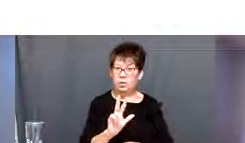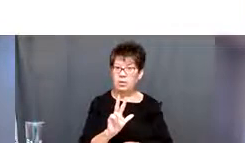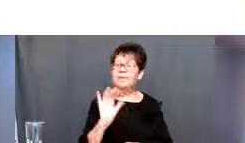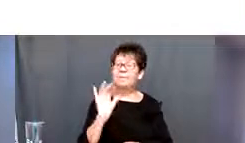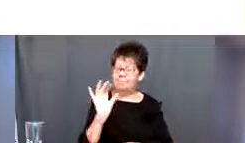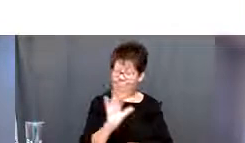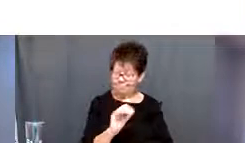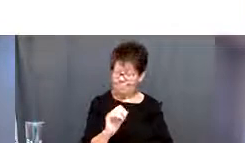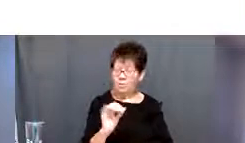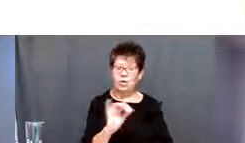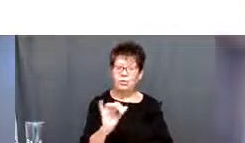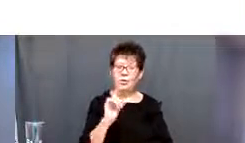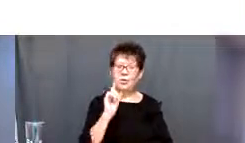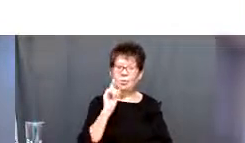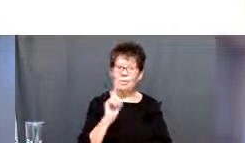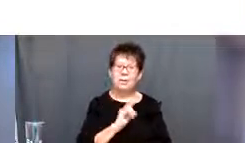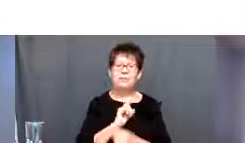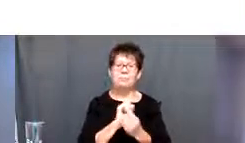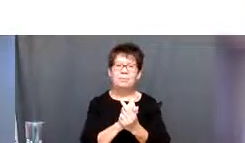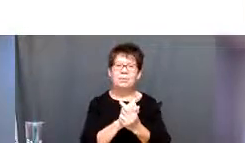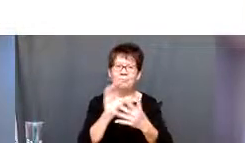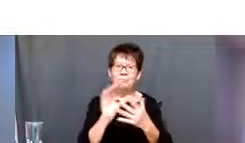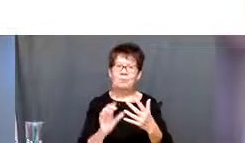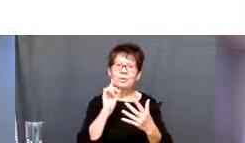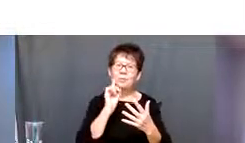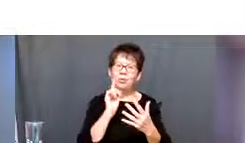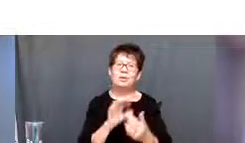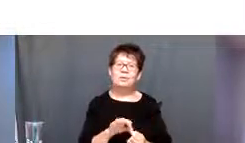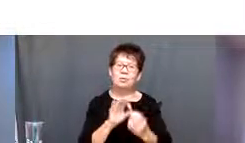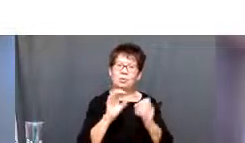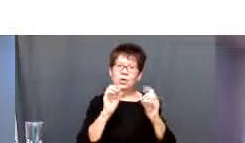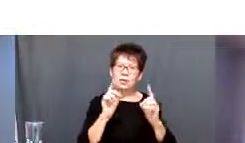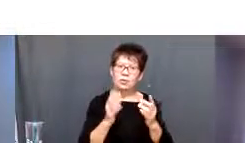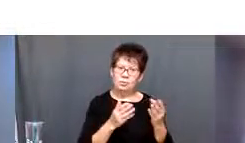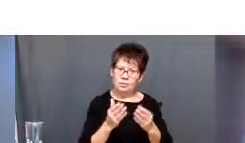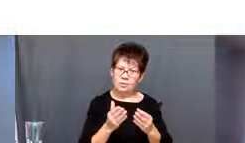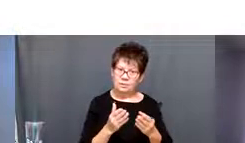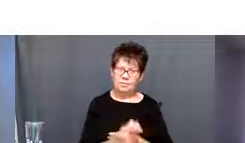be determined eligible for school district special education services.